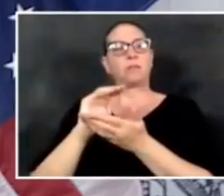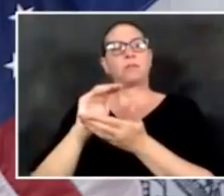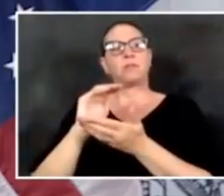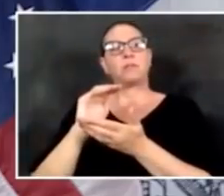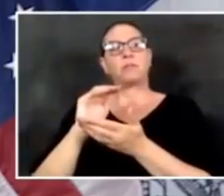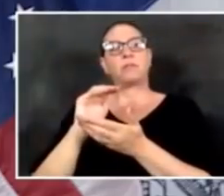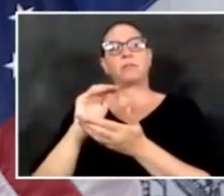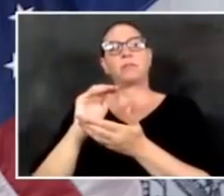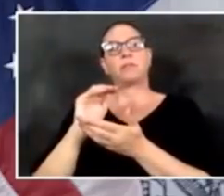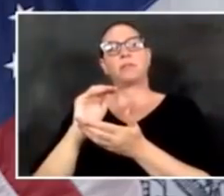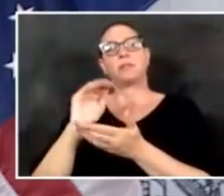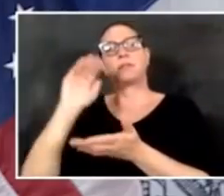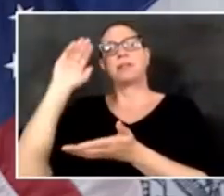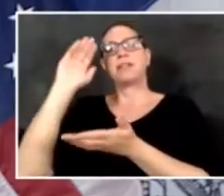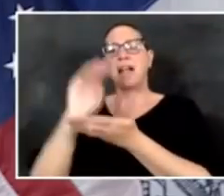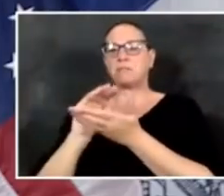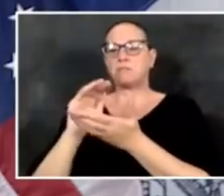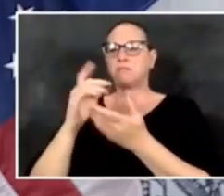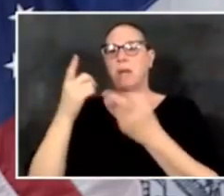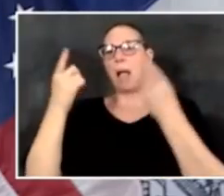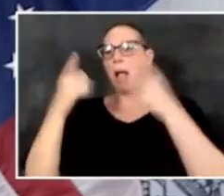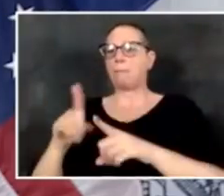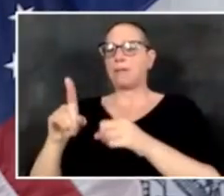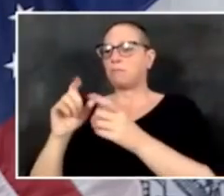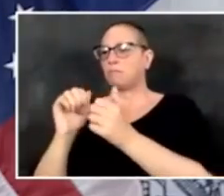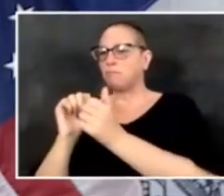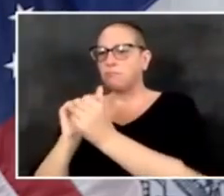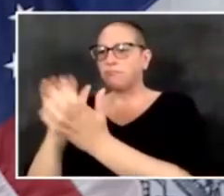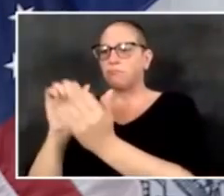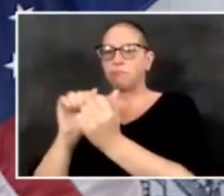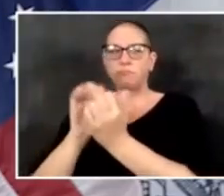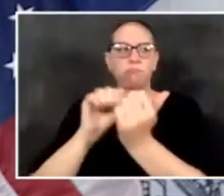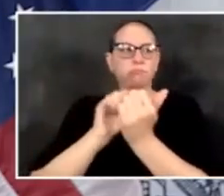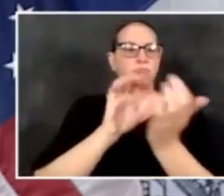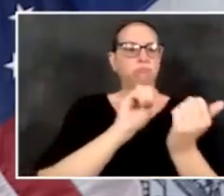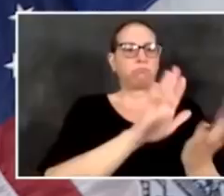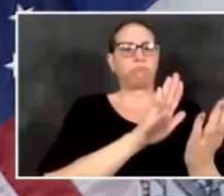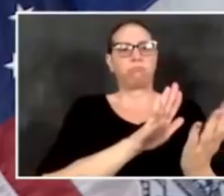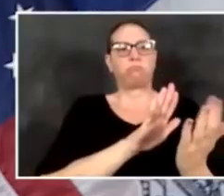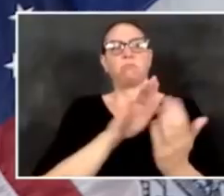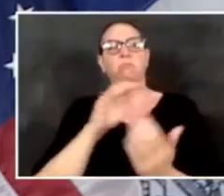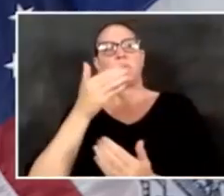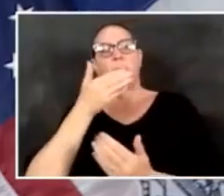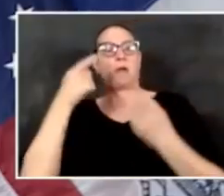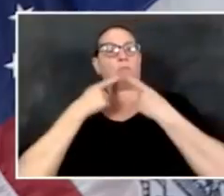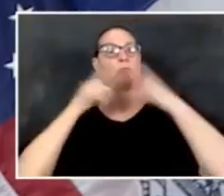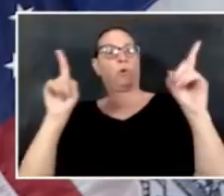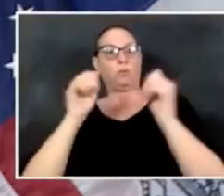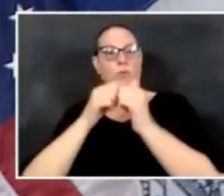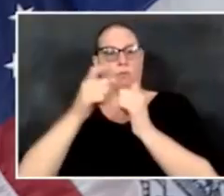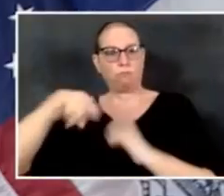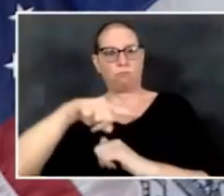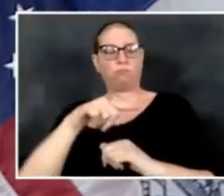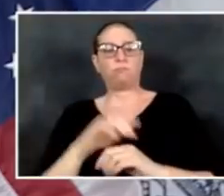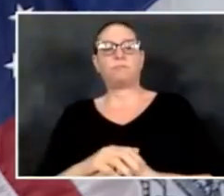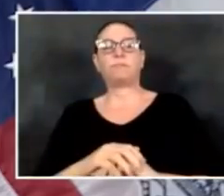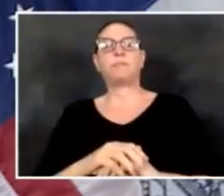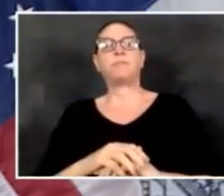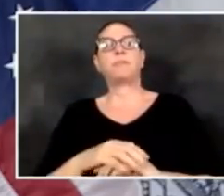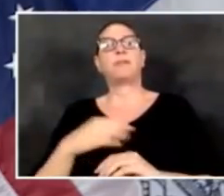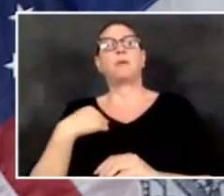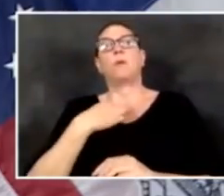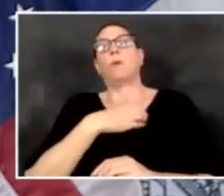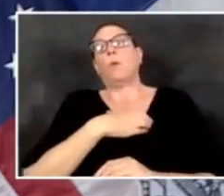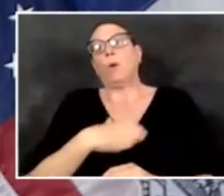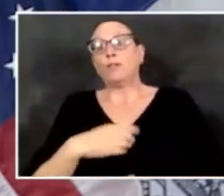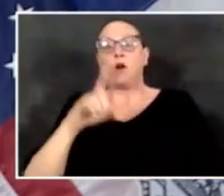is just yet another tool in the toolbox, and I think it's effective. I wish it was 100% effective, but that's not, unfortunately, the